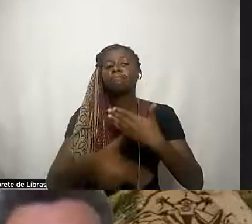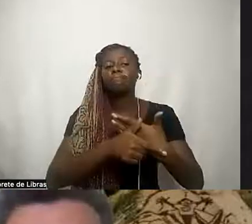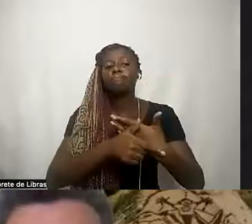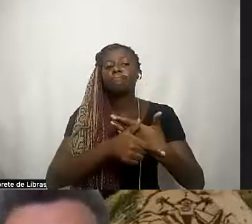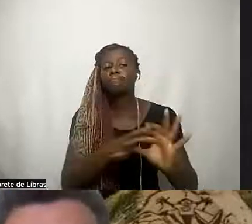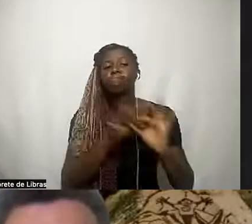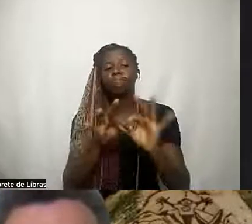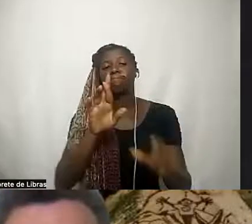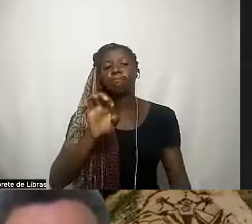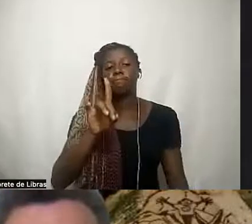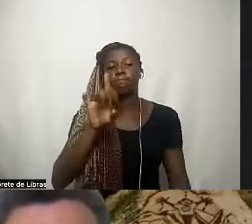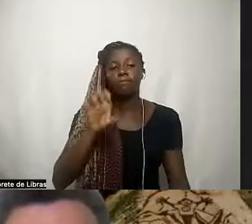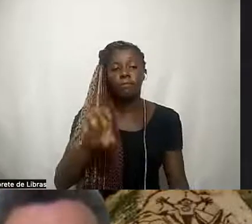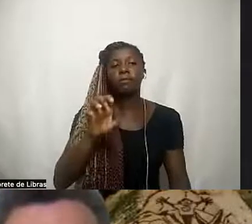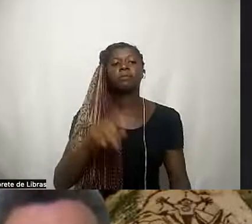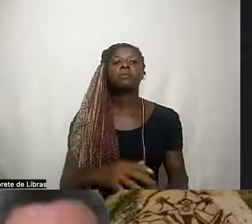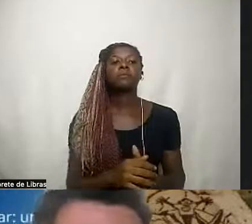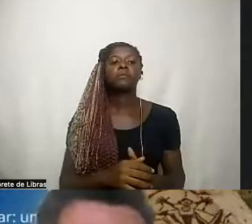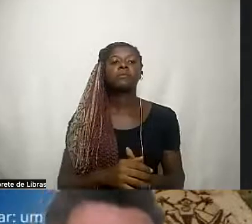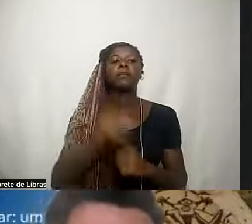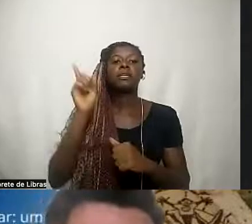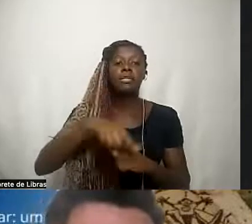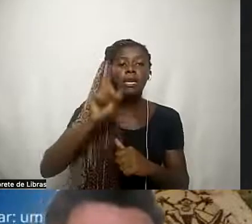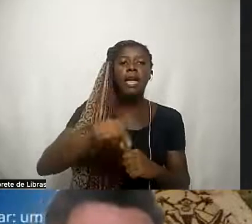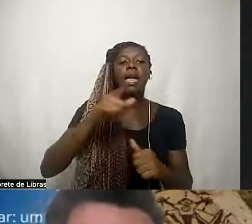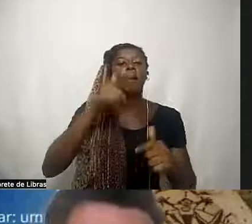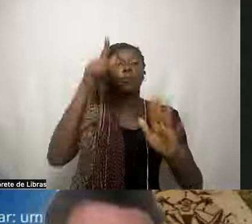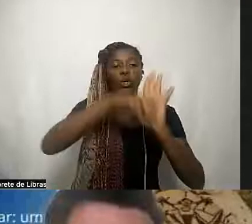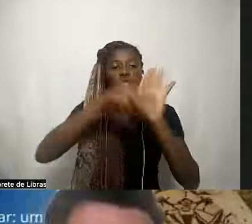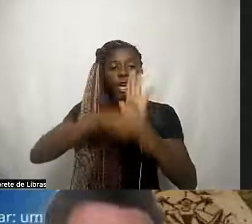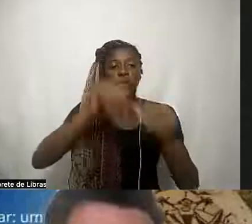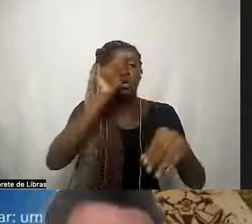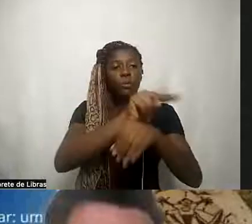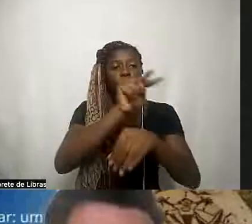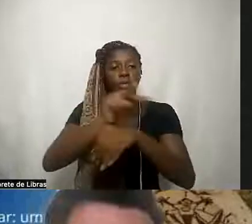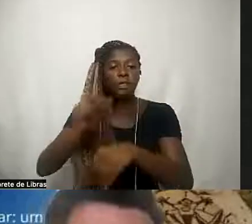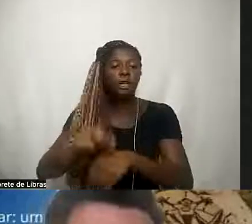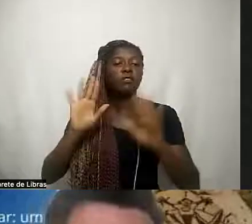And that represents the important role of our network